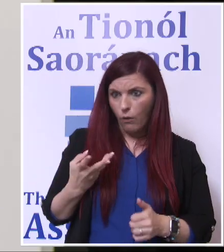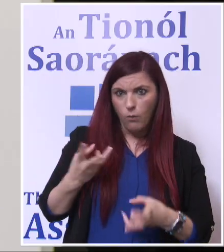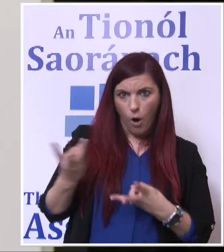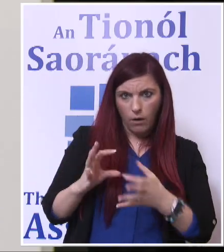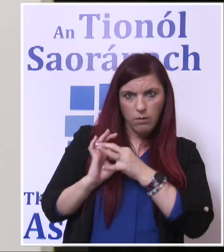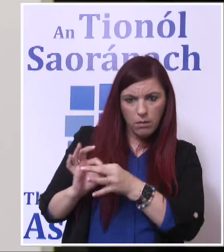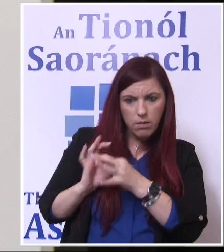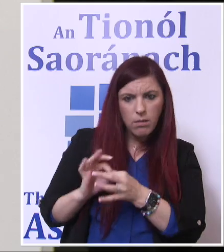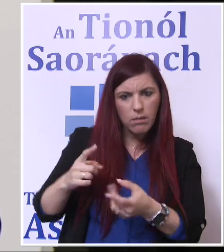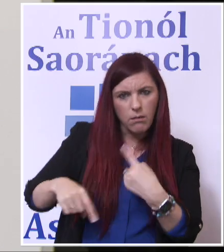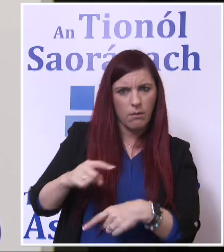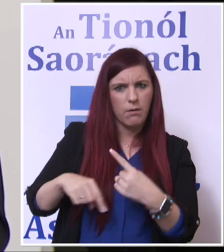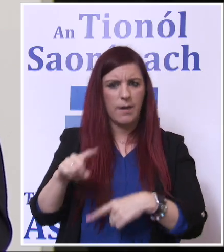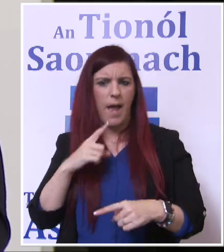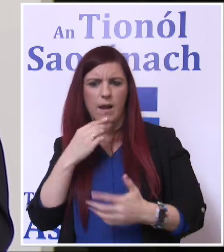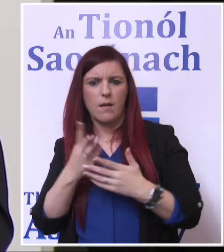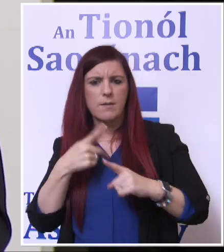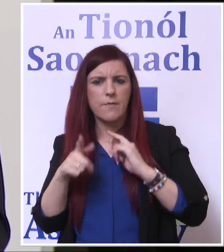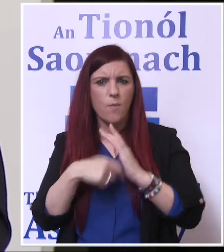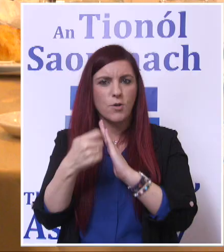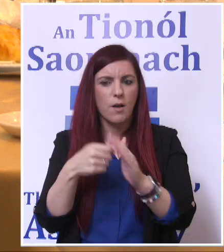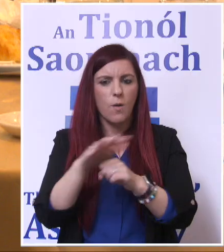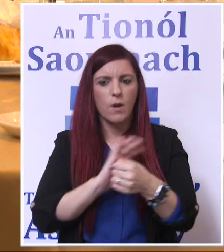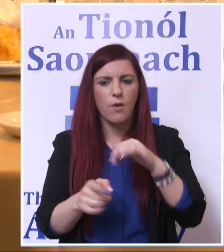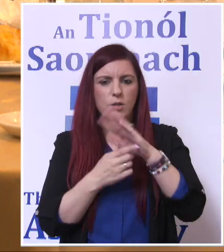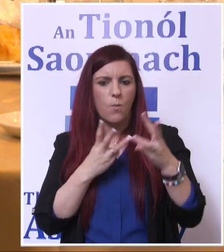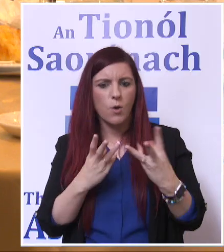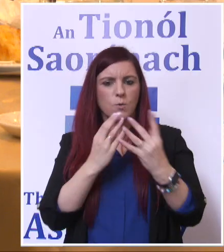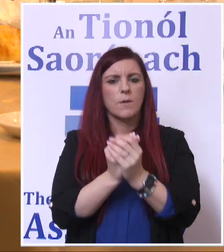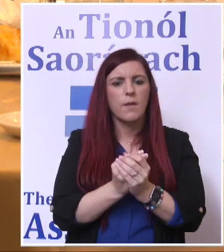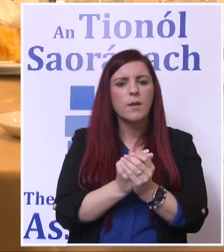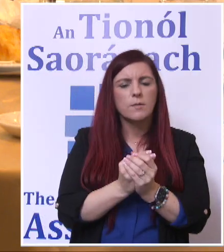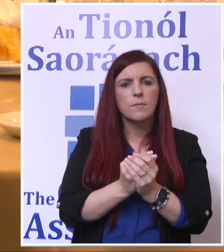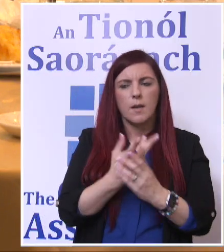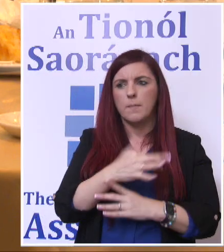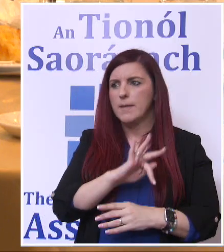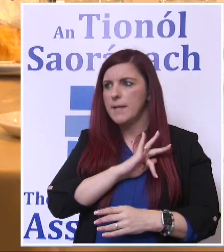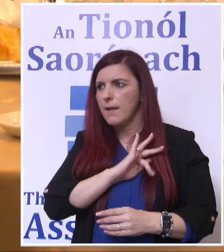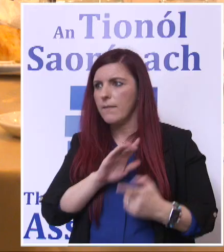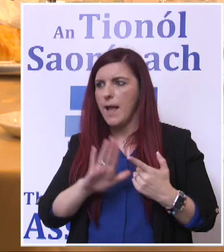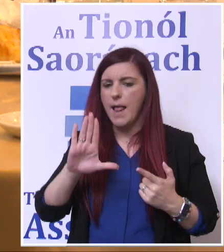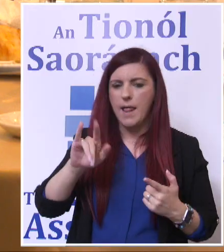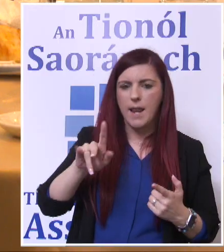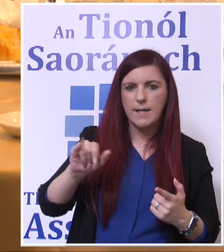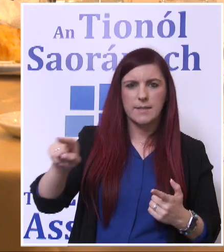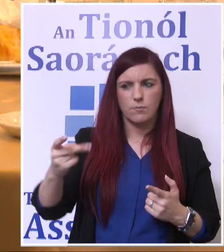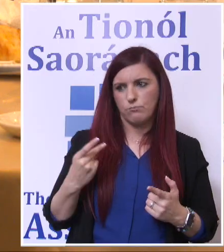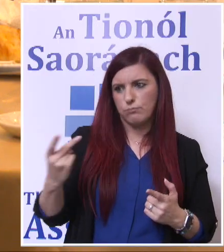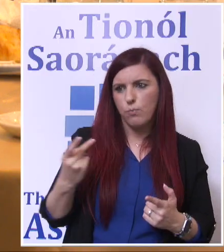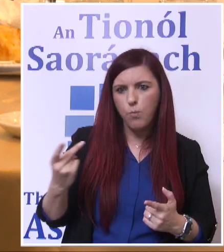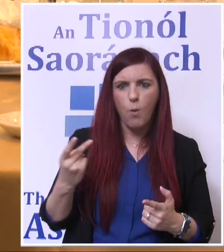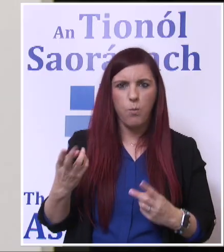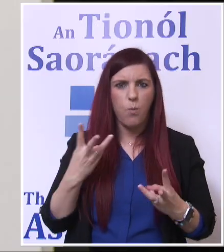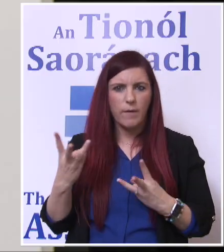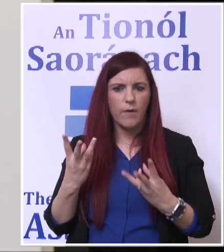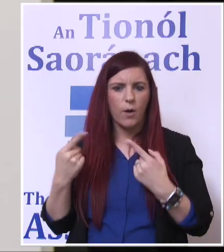closely together, and on a number of projects our local authorities work hand in hand with each other. Myself and Lettie's local authority, Laoghaire-Rathdown, we're